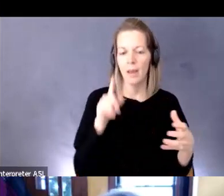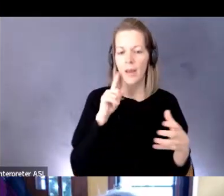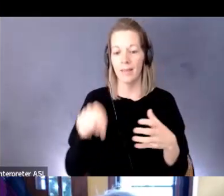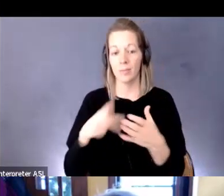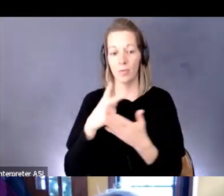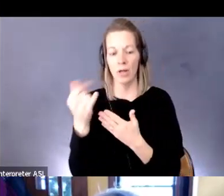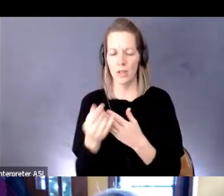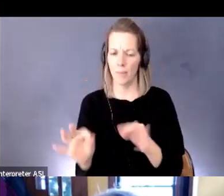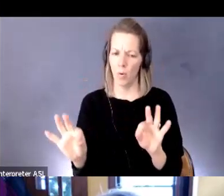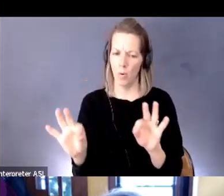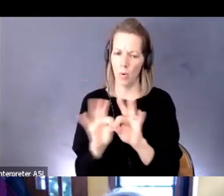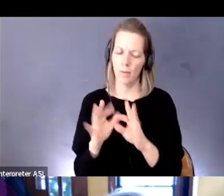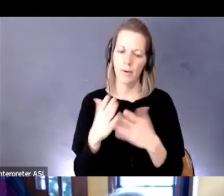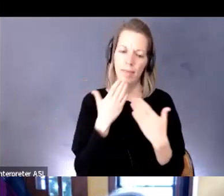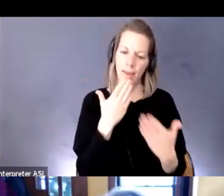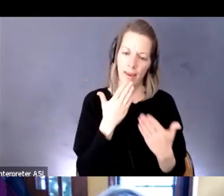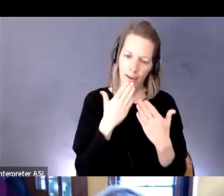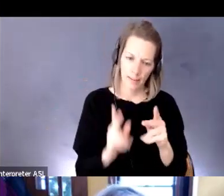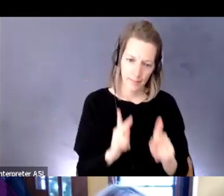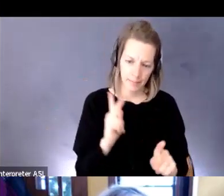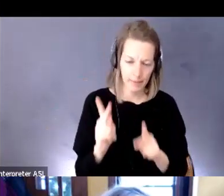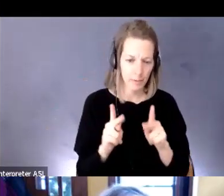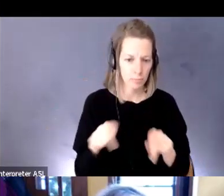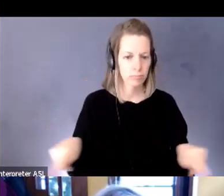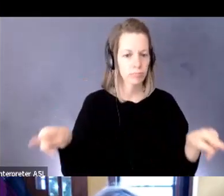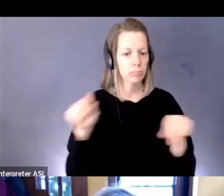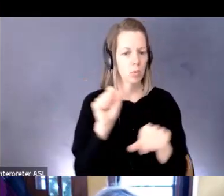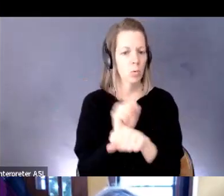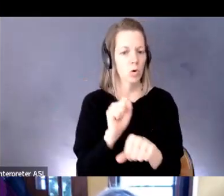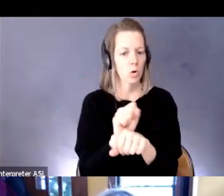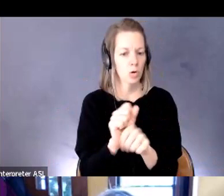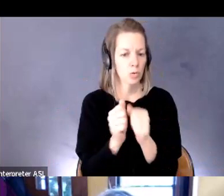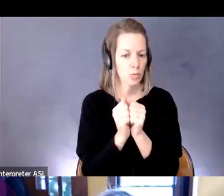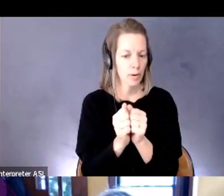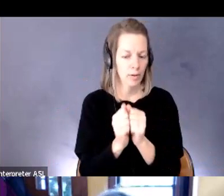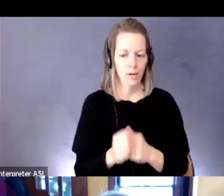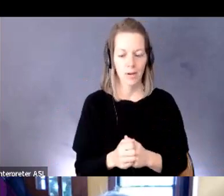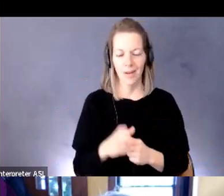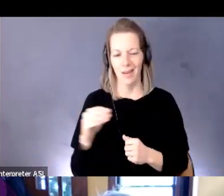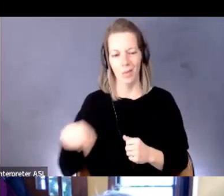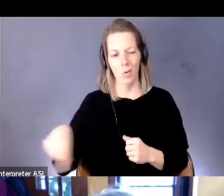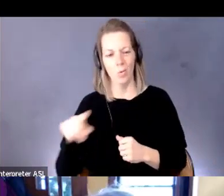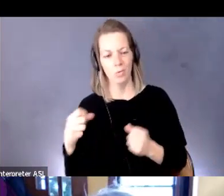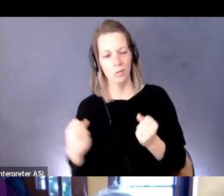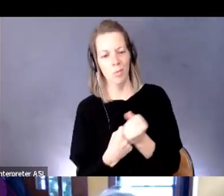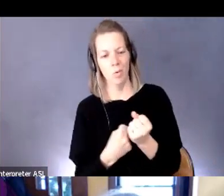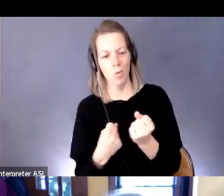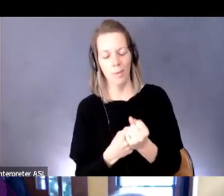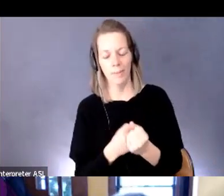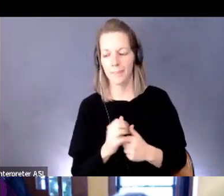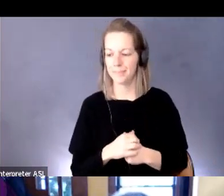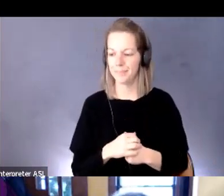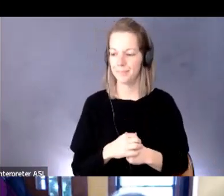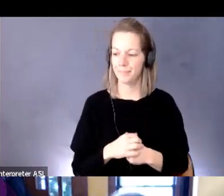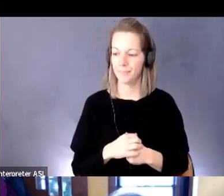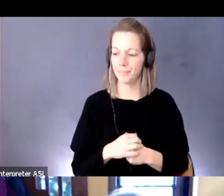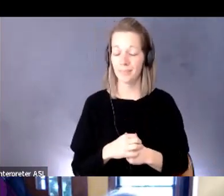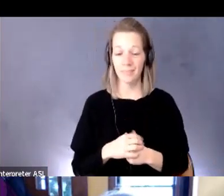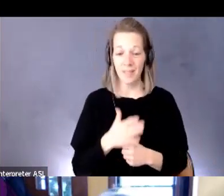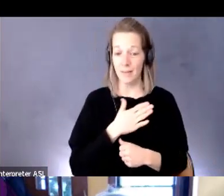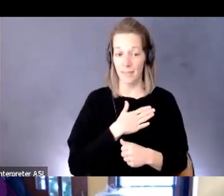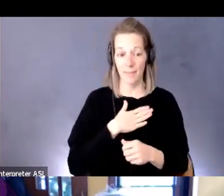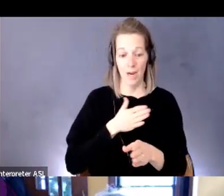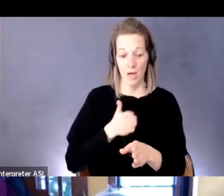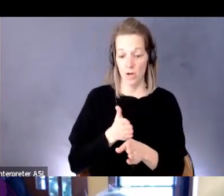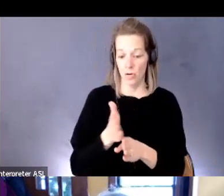project. Really want to thank the people who worked on it, and of course, those who supported it. I spent my whole career in